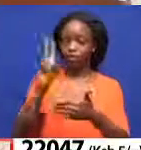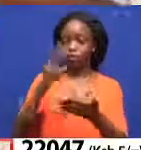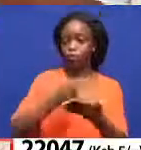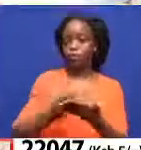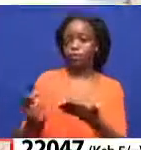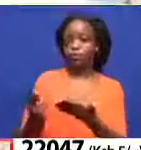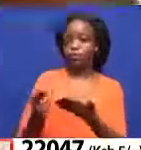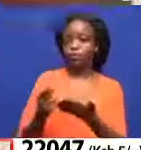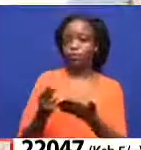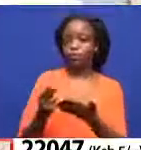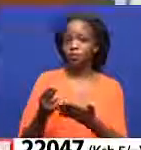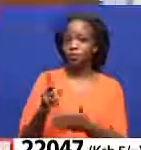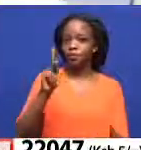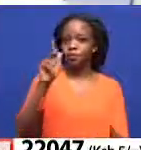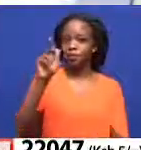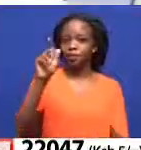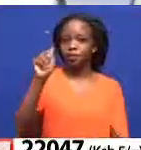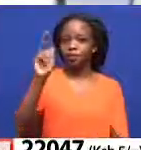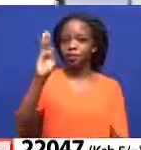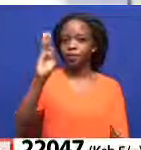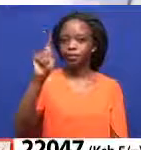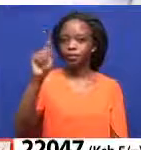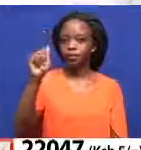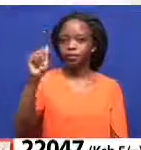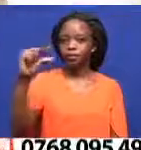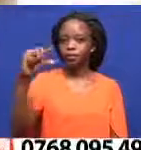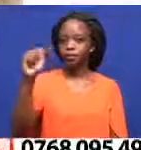Kaptagat is a critical water tower.